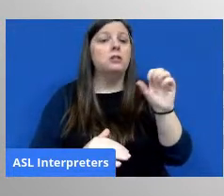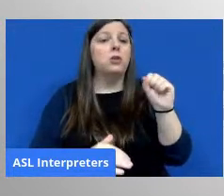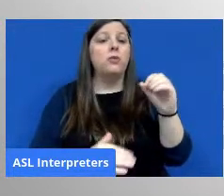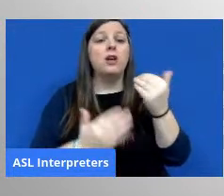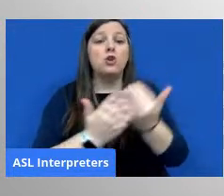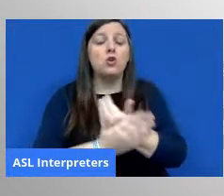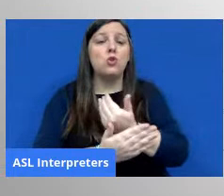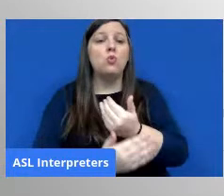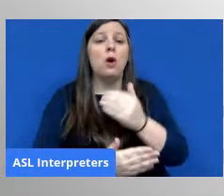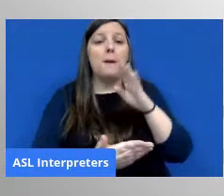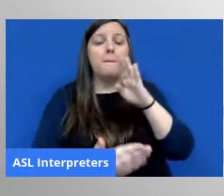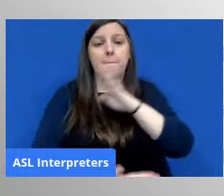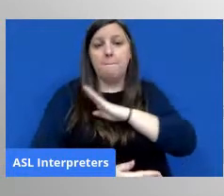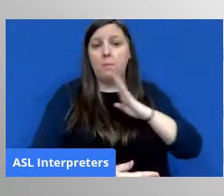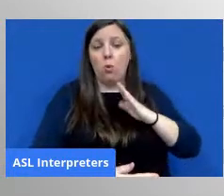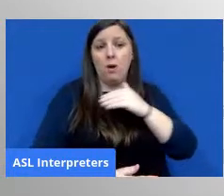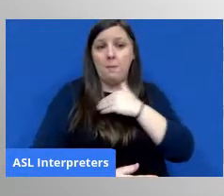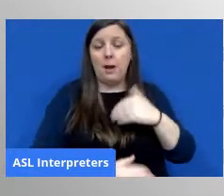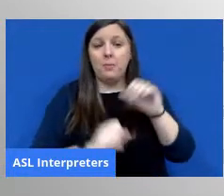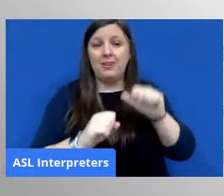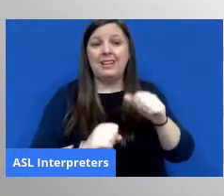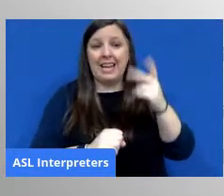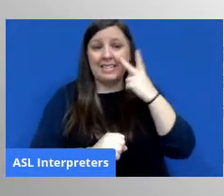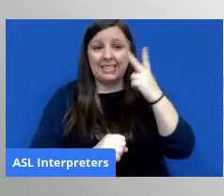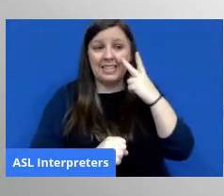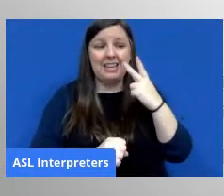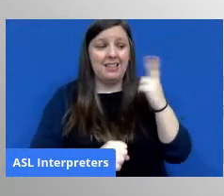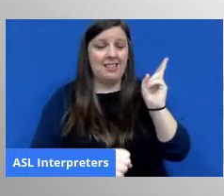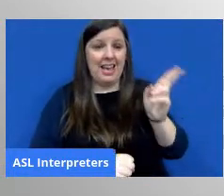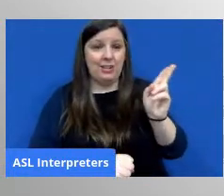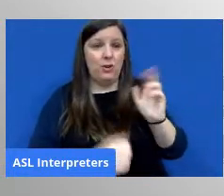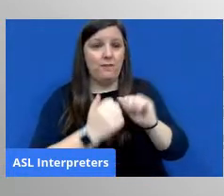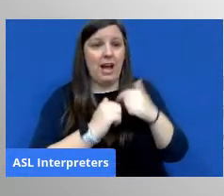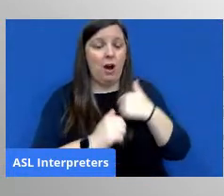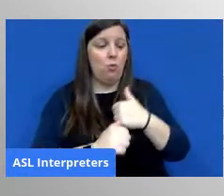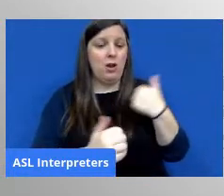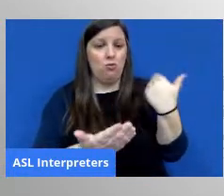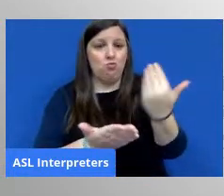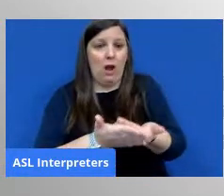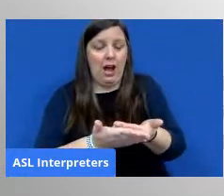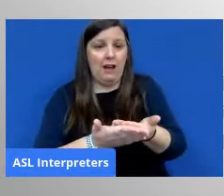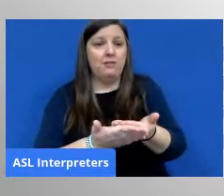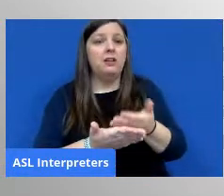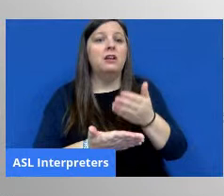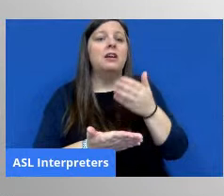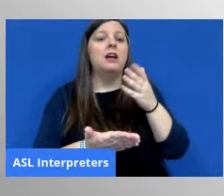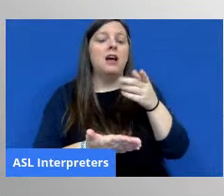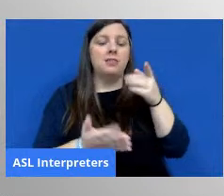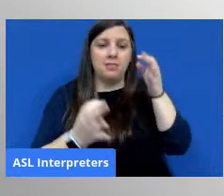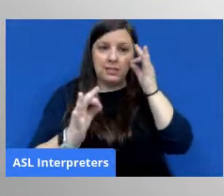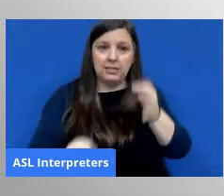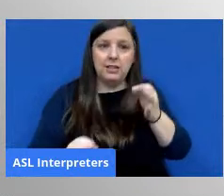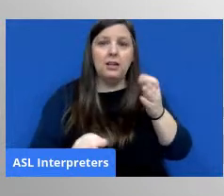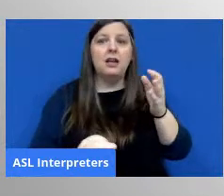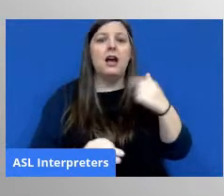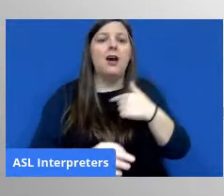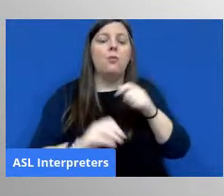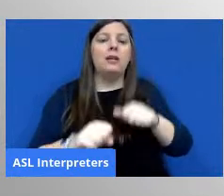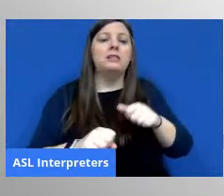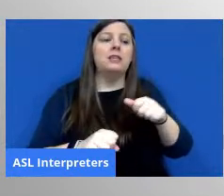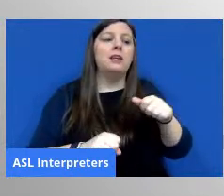actually get to see the history of how we got to this decision. And we can see the cost benefits of continuing the relationship